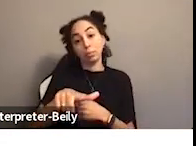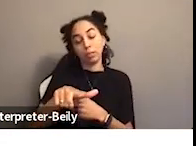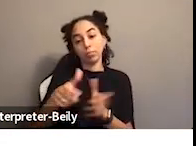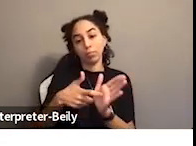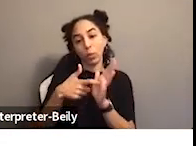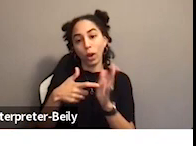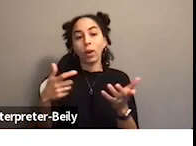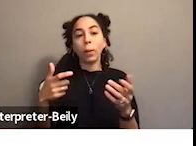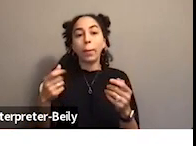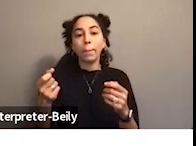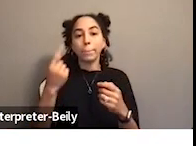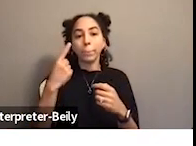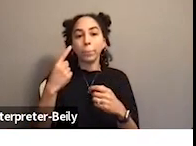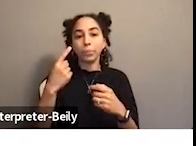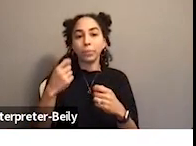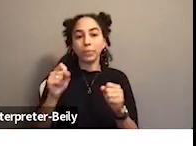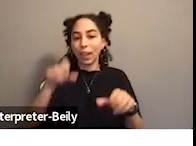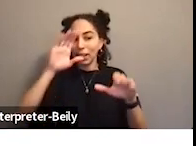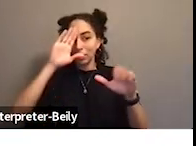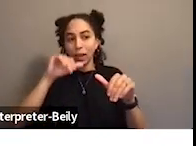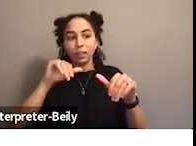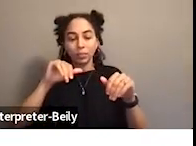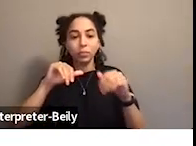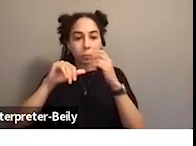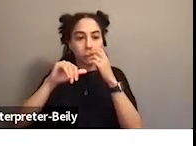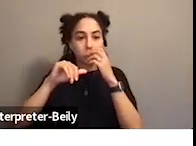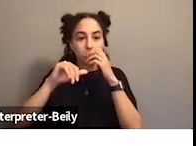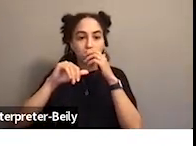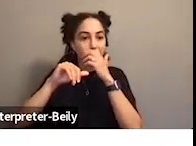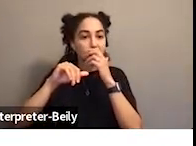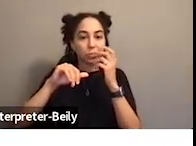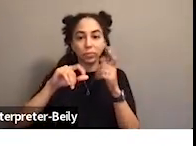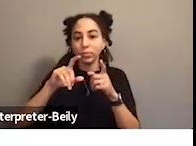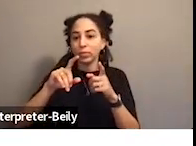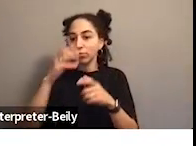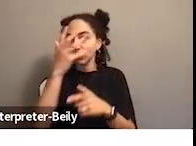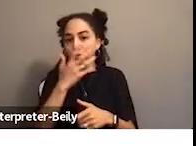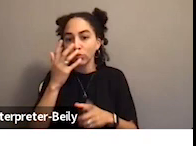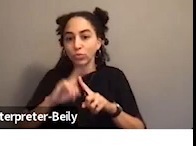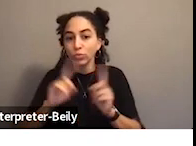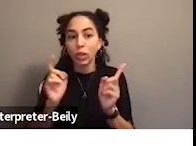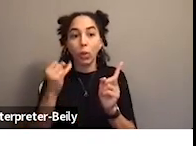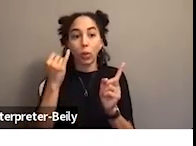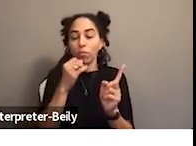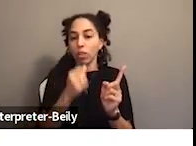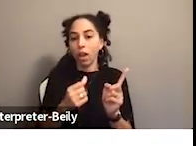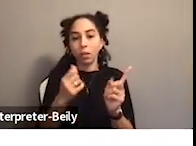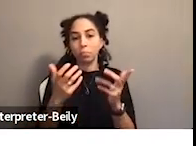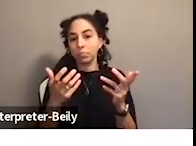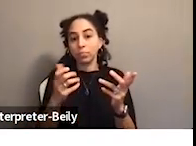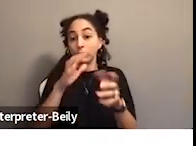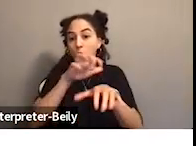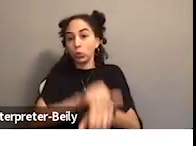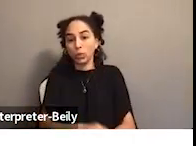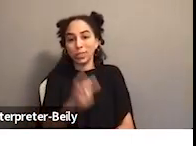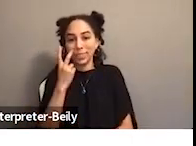but what people can expect in the different ways it might look, or if you're not experiencing, or if you're not used to seeing